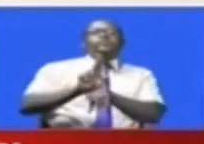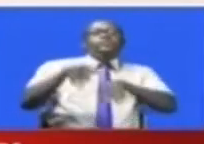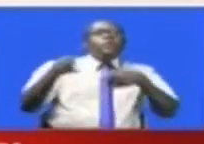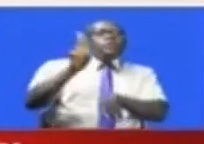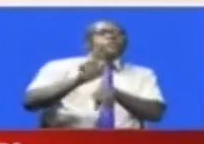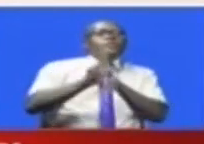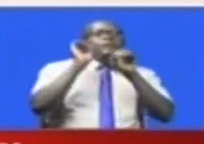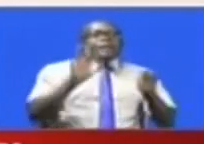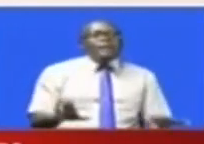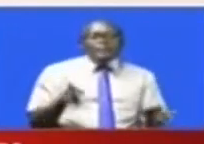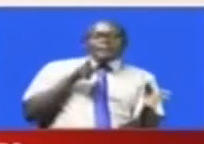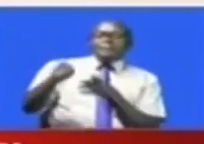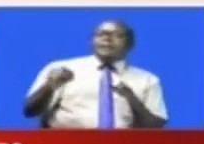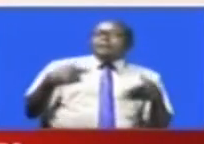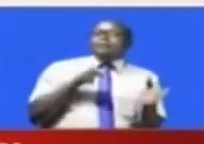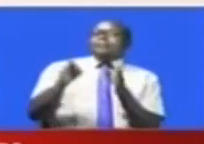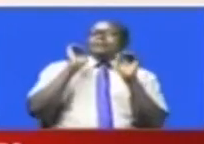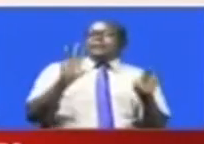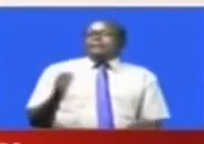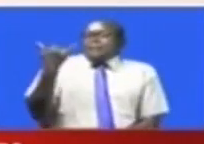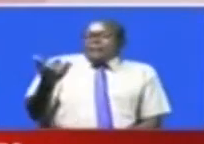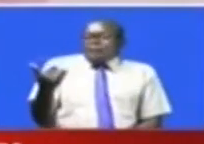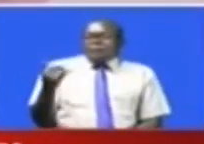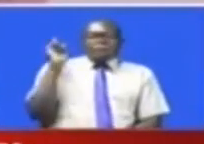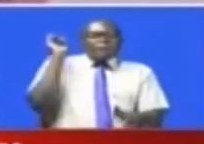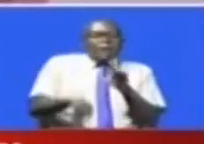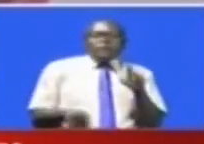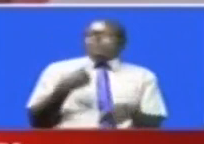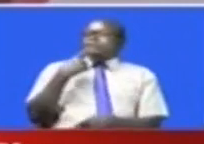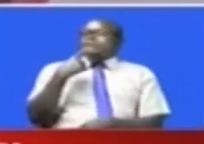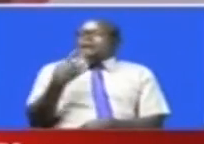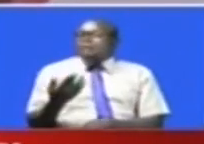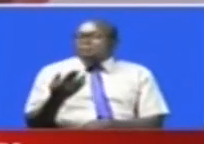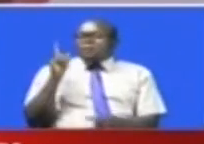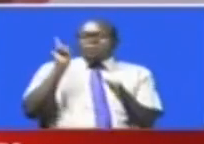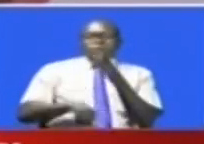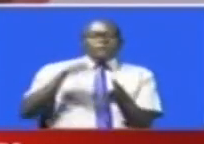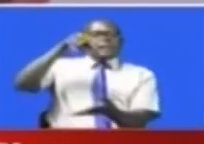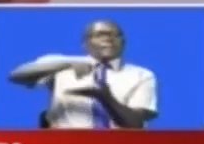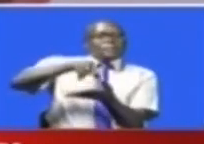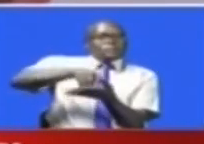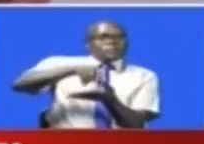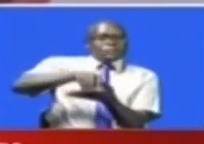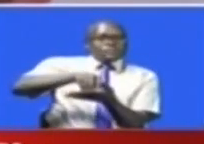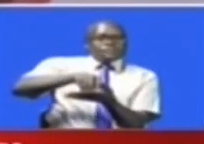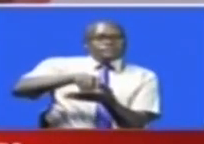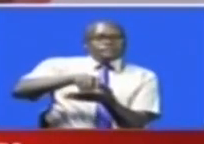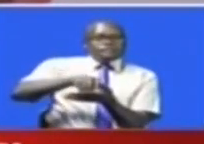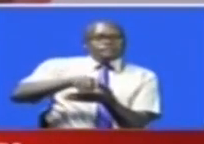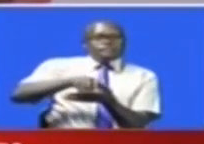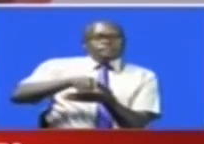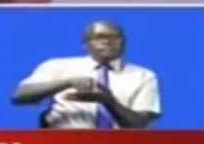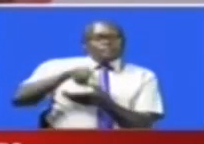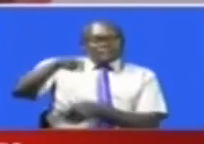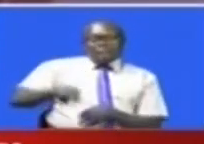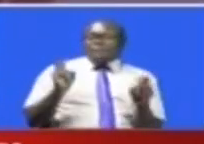not spent, paid or not paid. So for now, you cannot for sure tell what his position is in all of